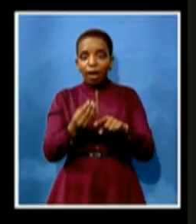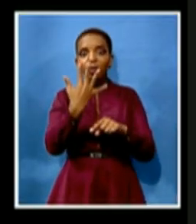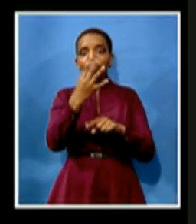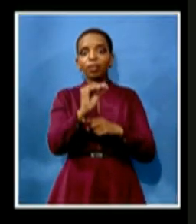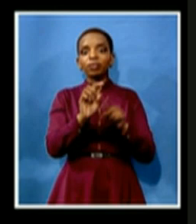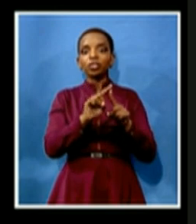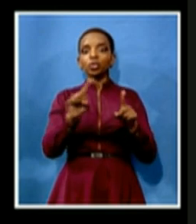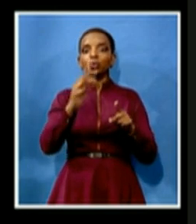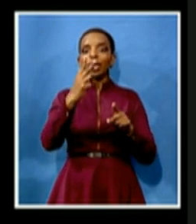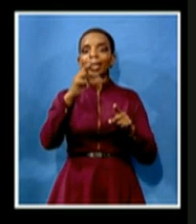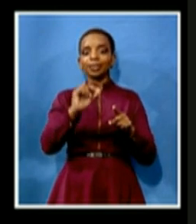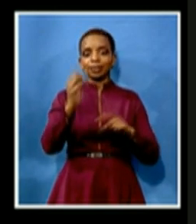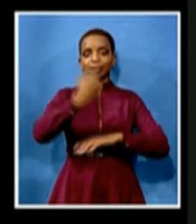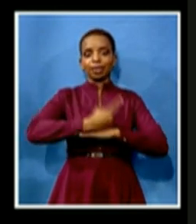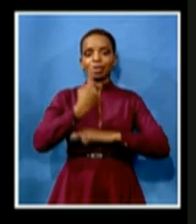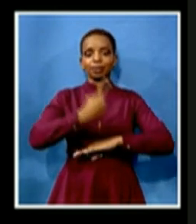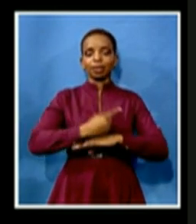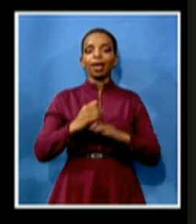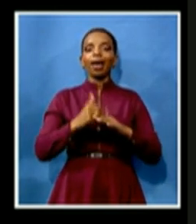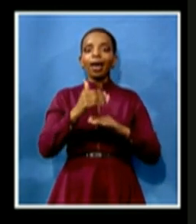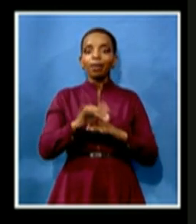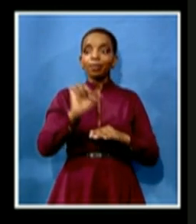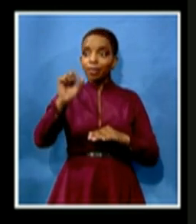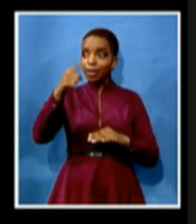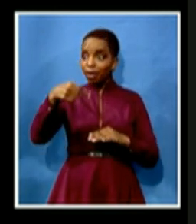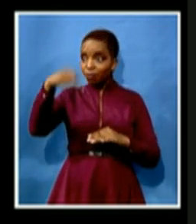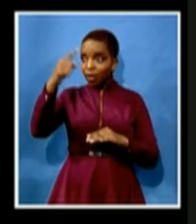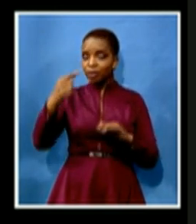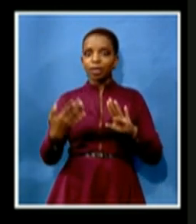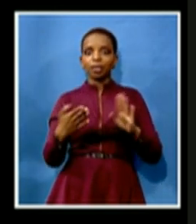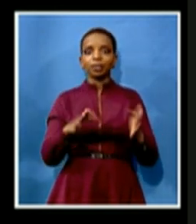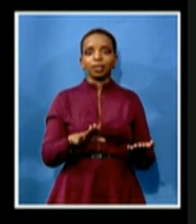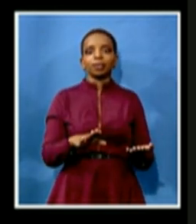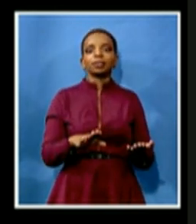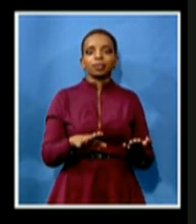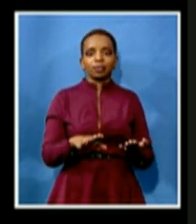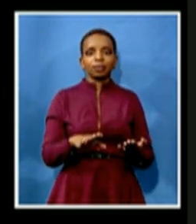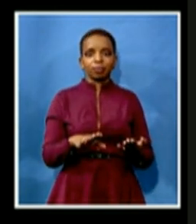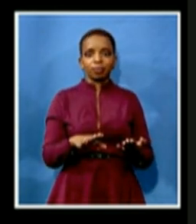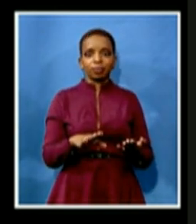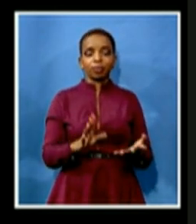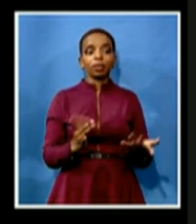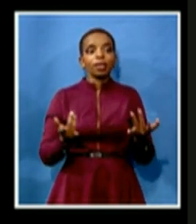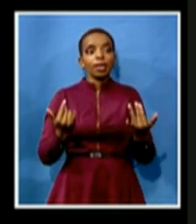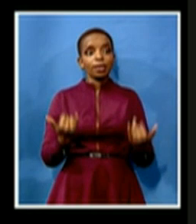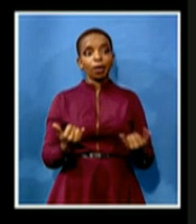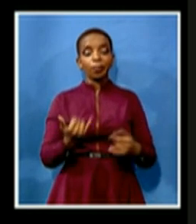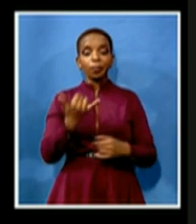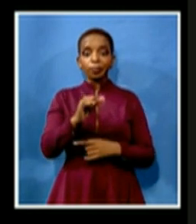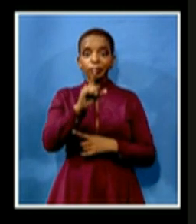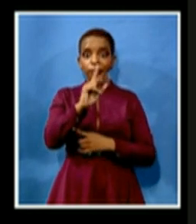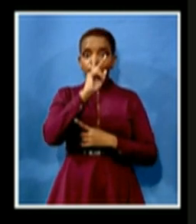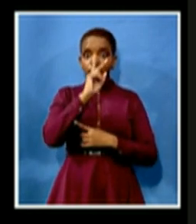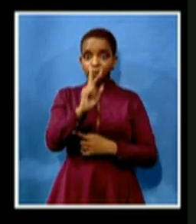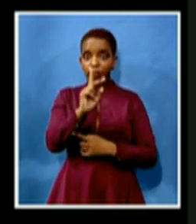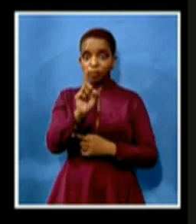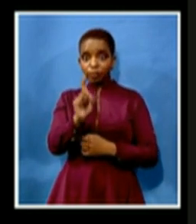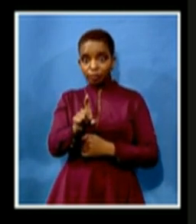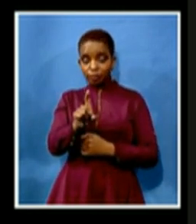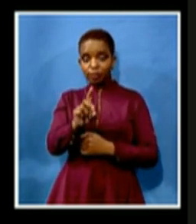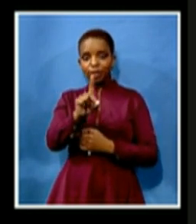death. Now, when we look at that data, a very interesting feature emerges that